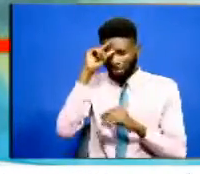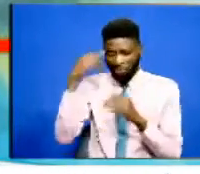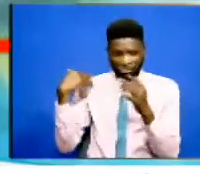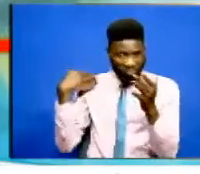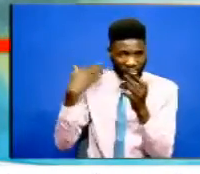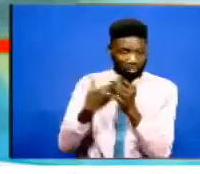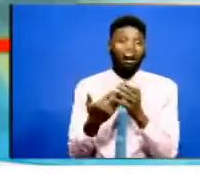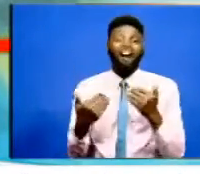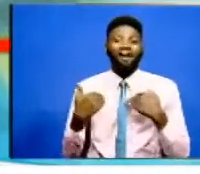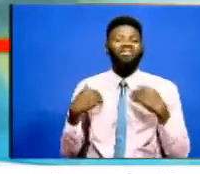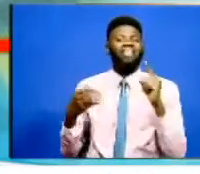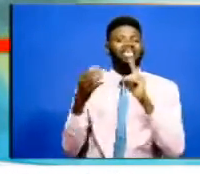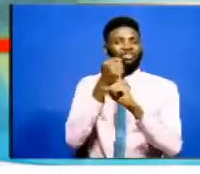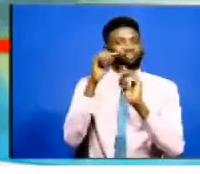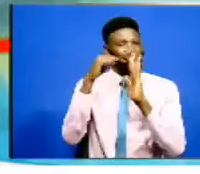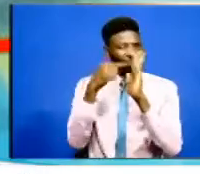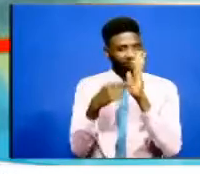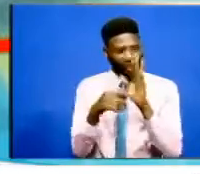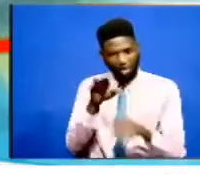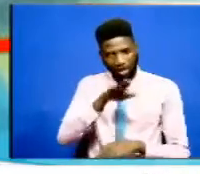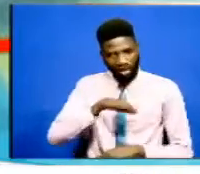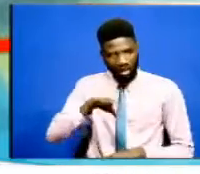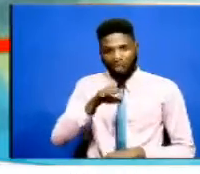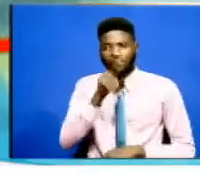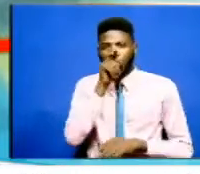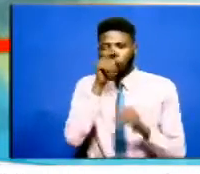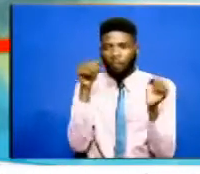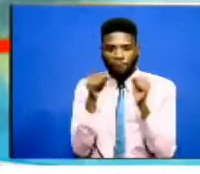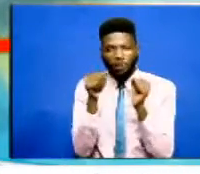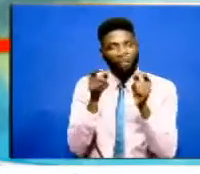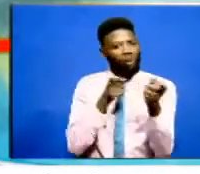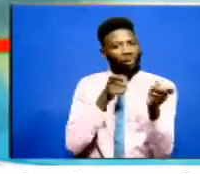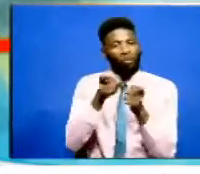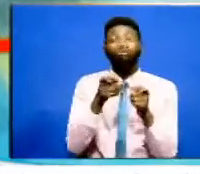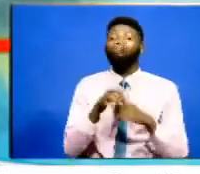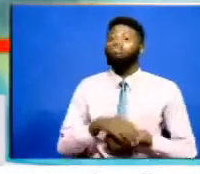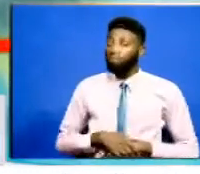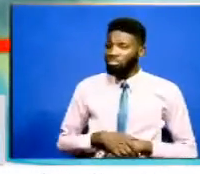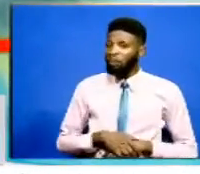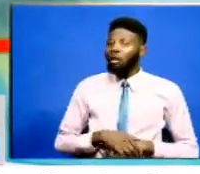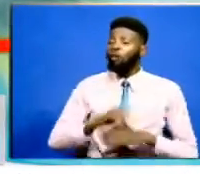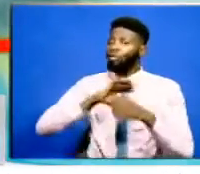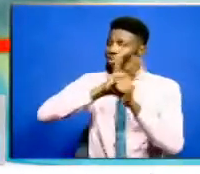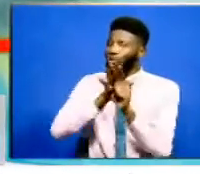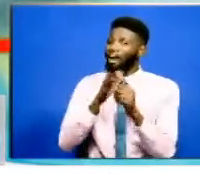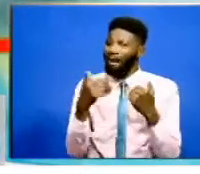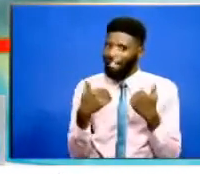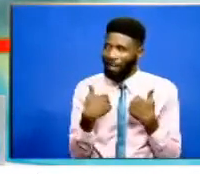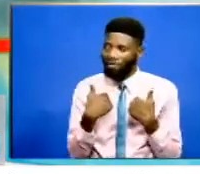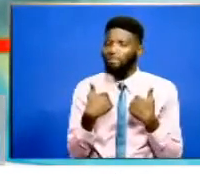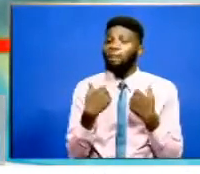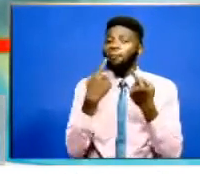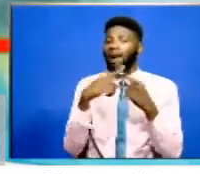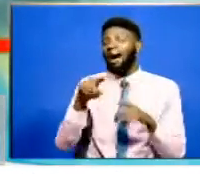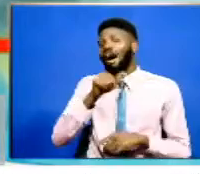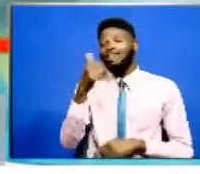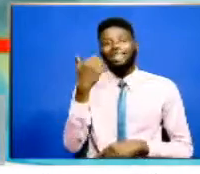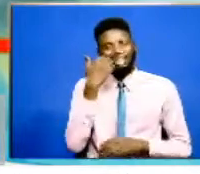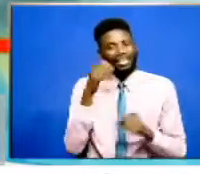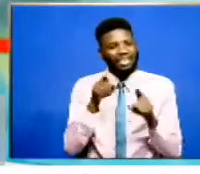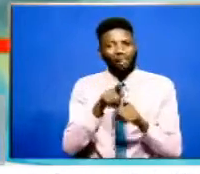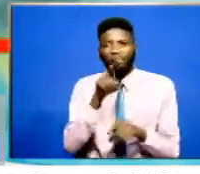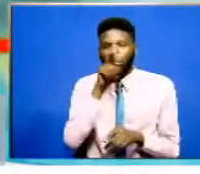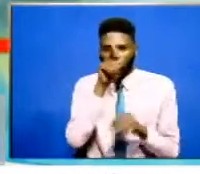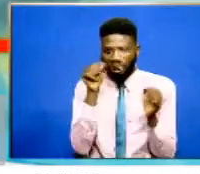of malaria. Of course, we have the COVID-19 pandemic, and also other diseases like malaria have to be checked